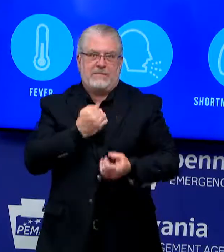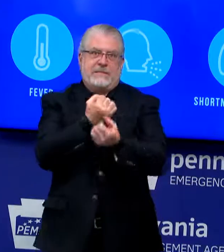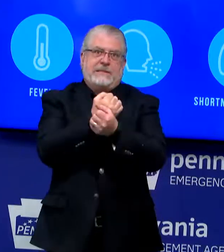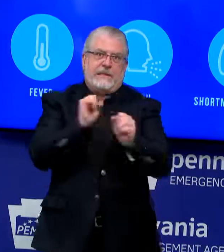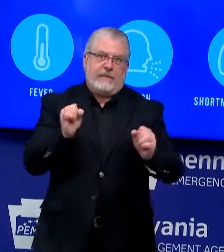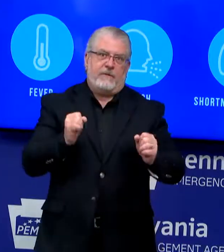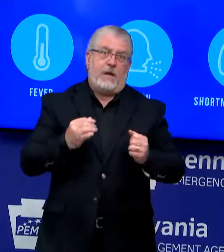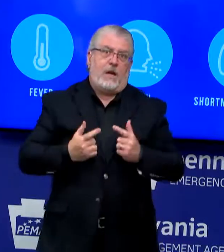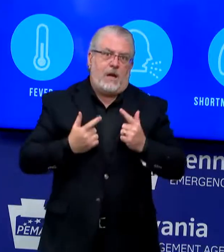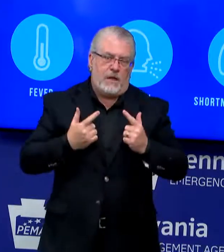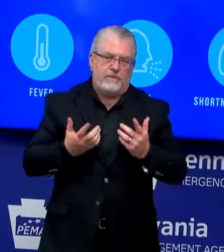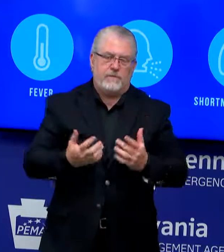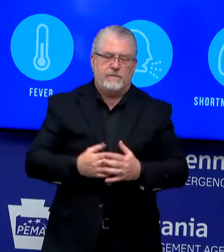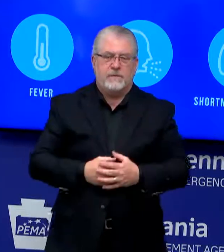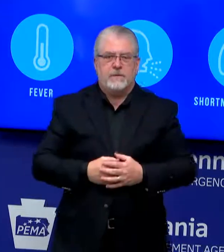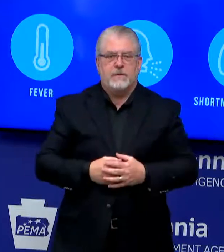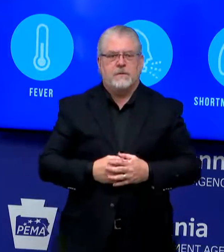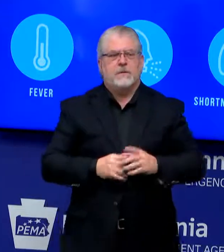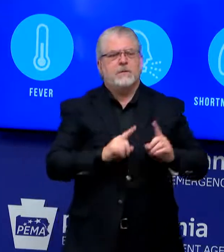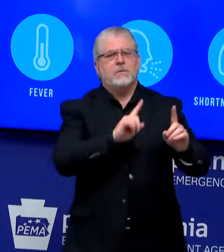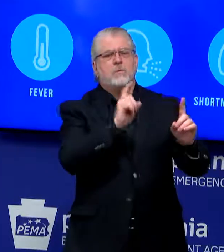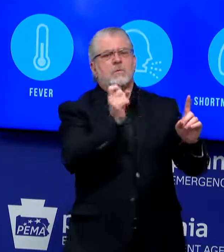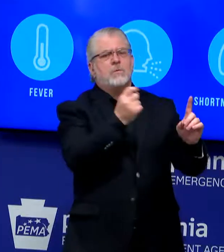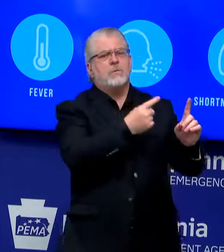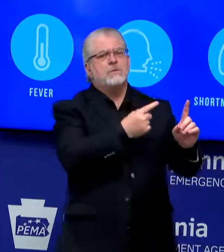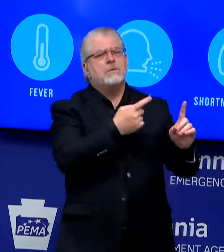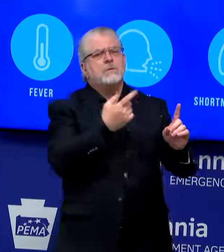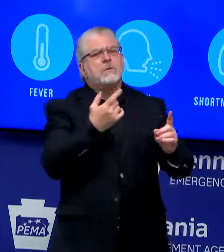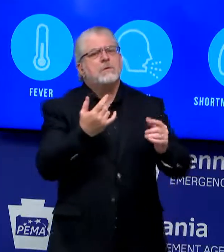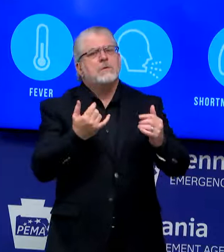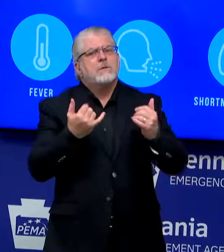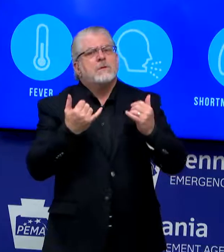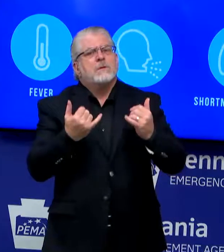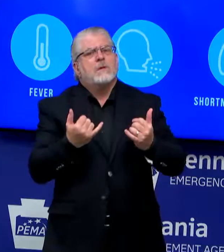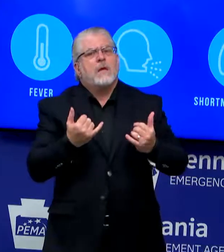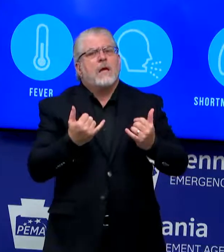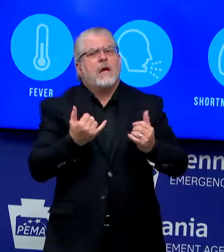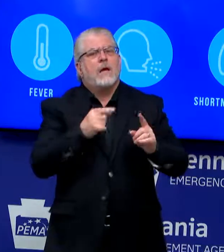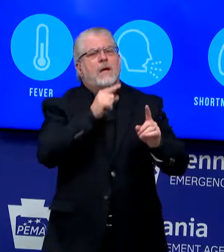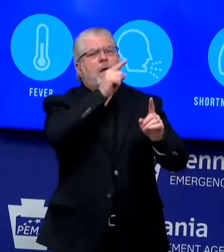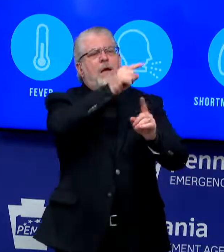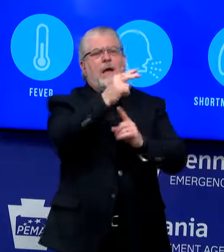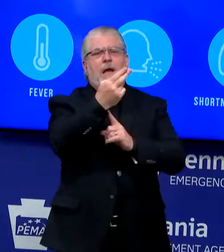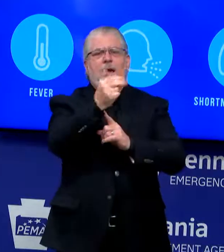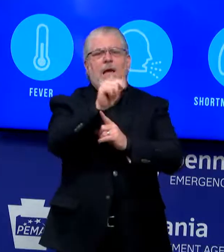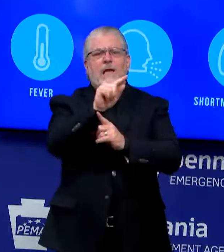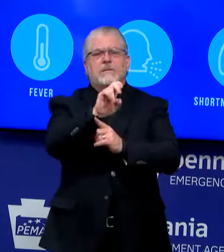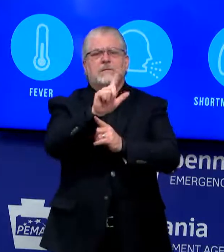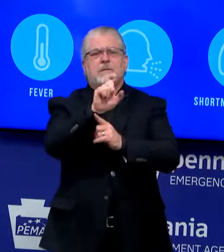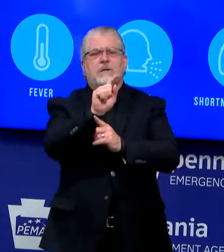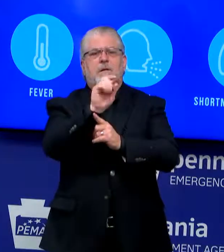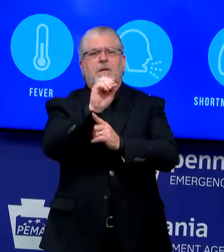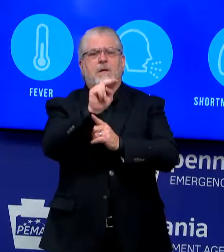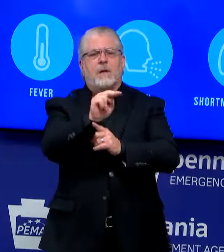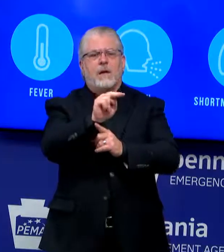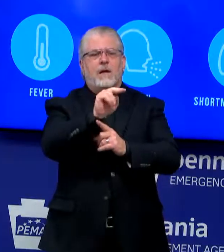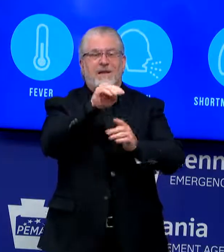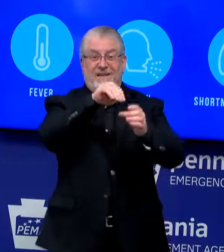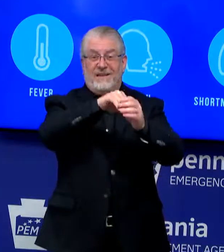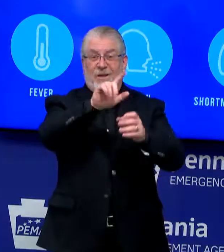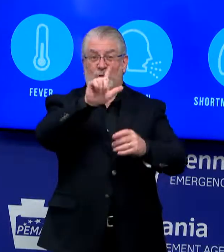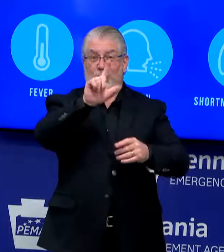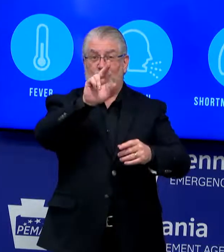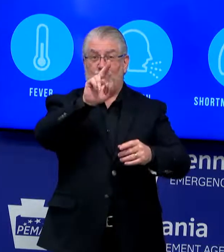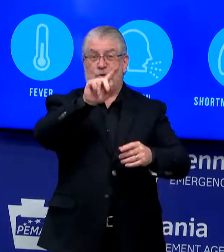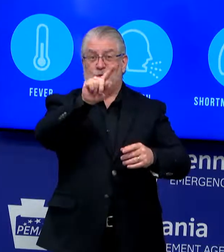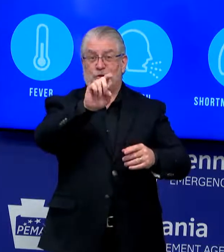cases in the Hazleton area and Luzerne County. In terms of outreach, how do you plan to